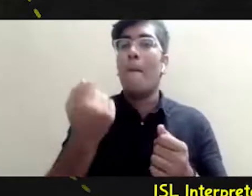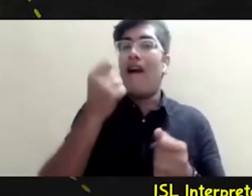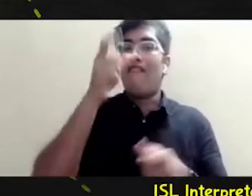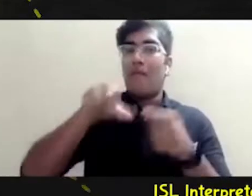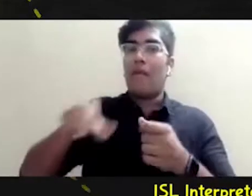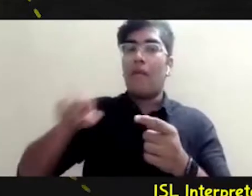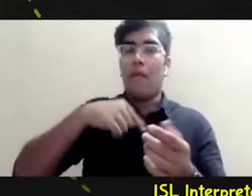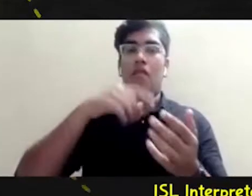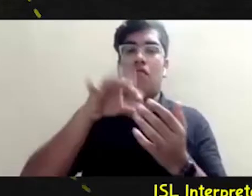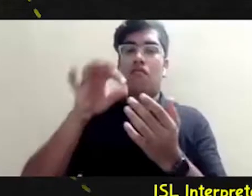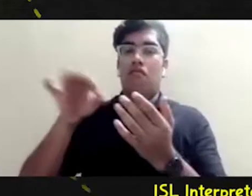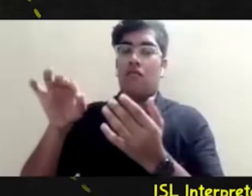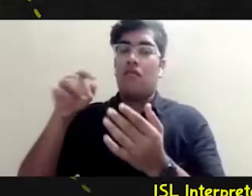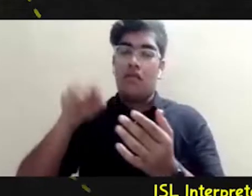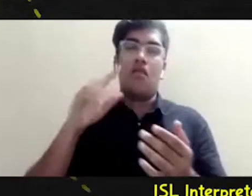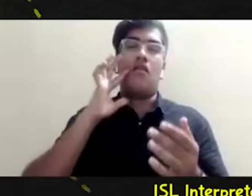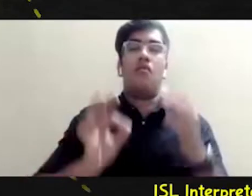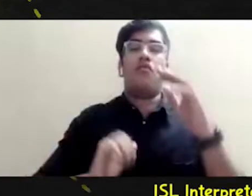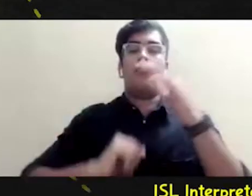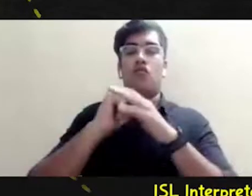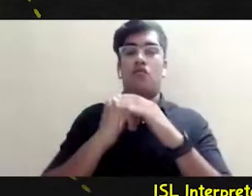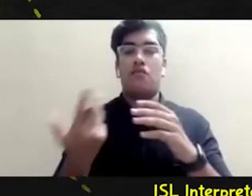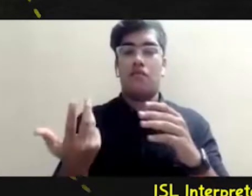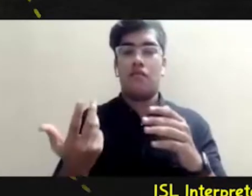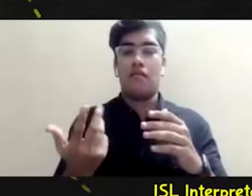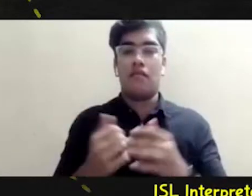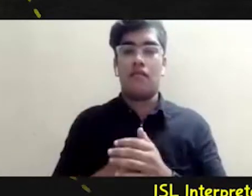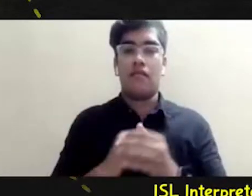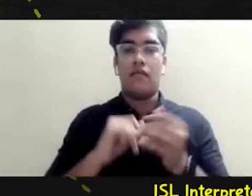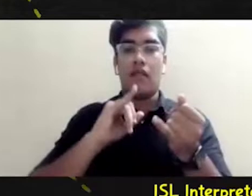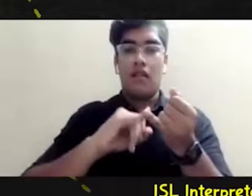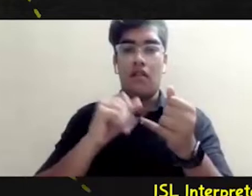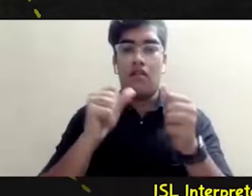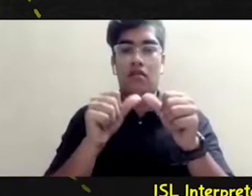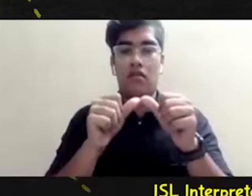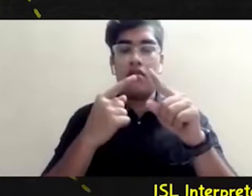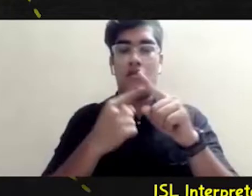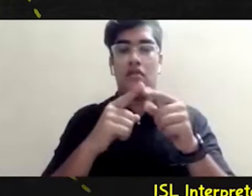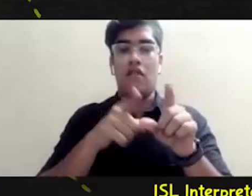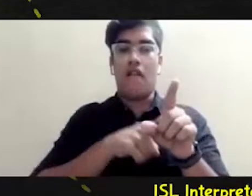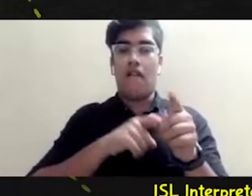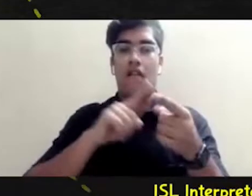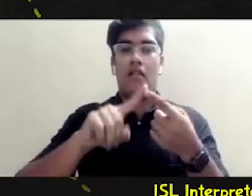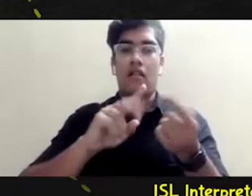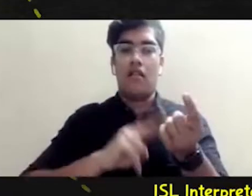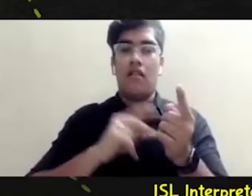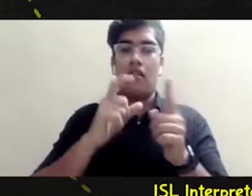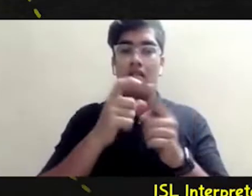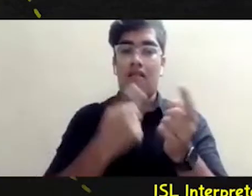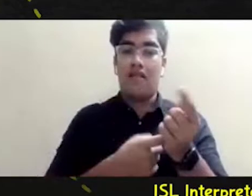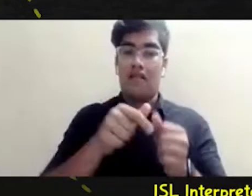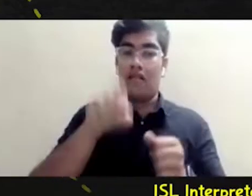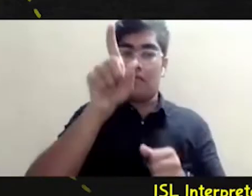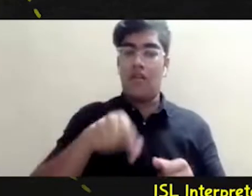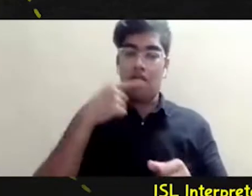I think this is incredibly important. Satyendra ji, you mentioned this as well. Which communities are being data harvested or data mined,